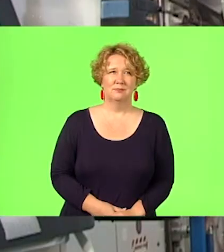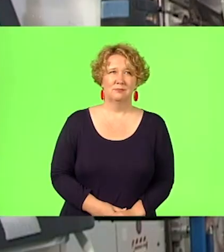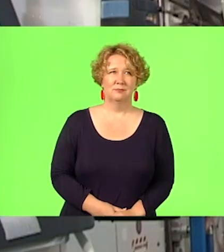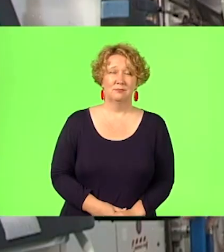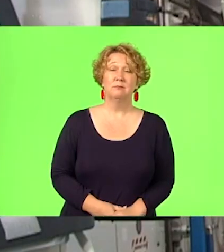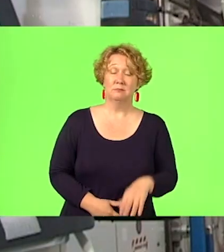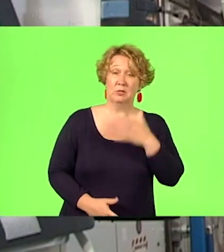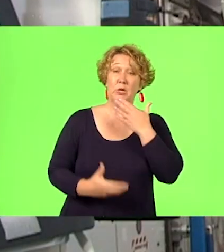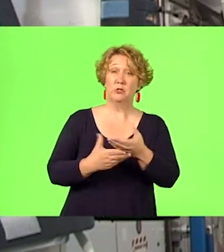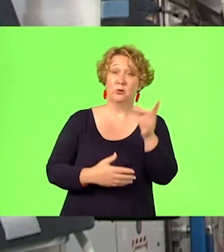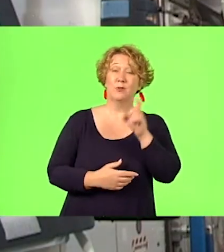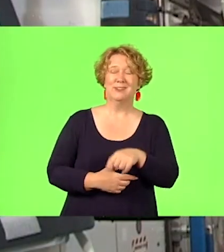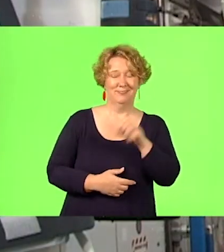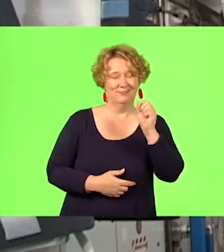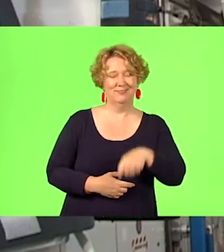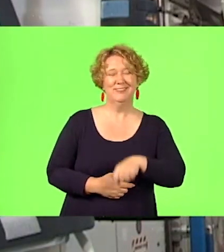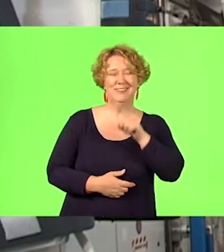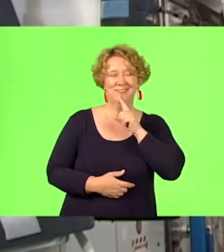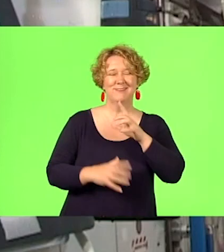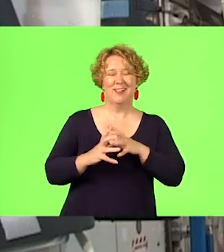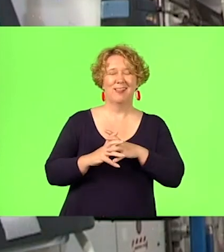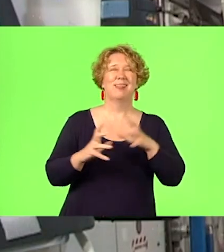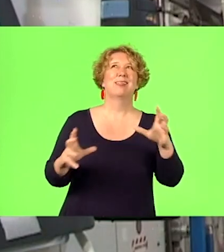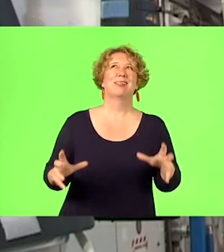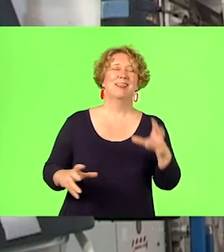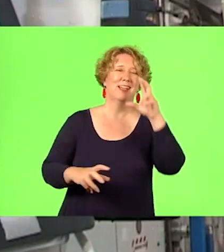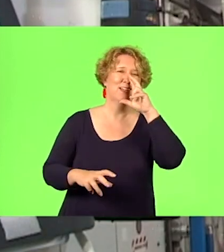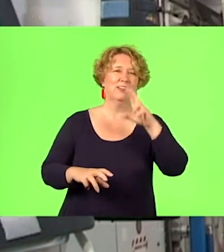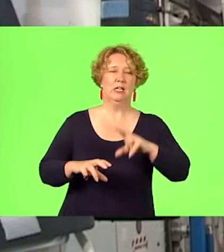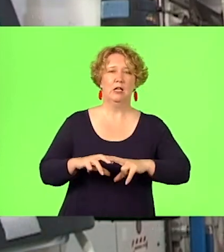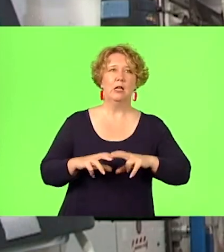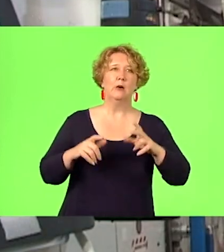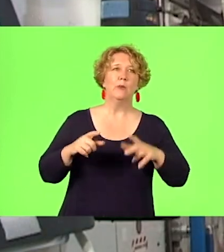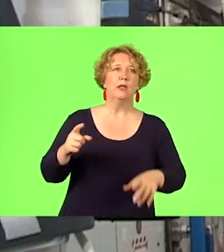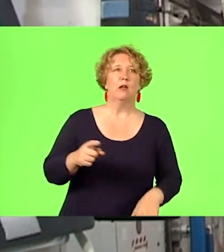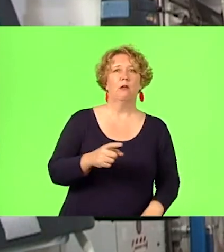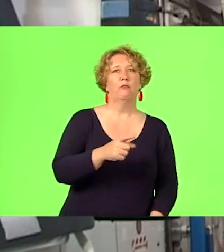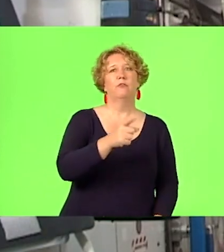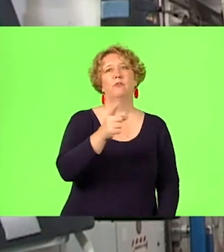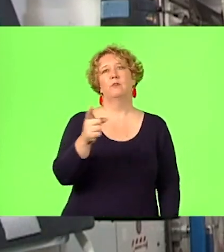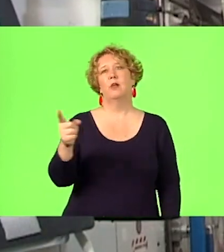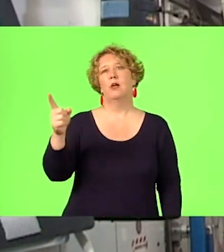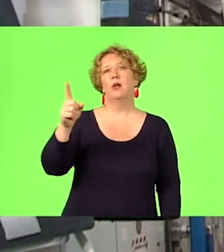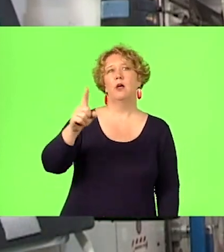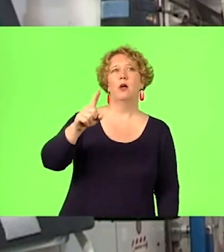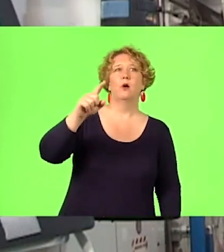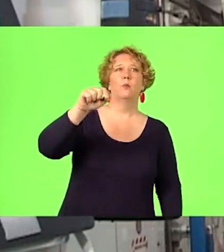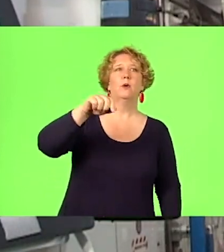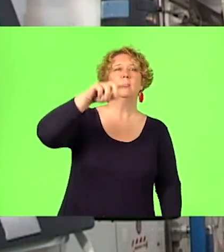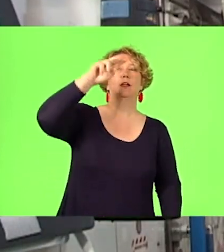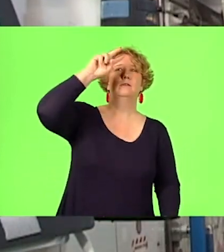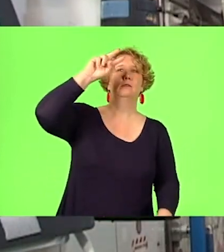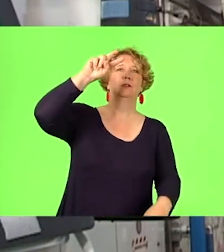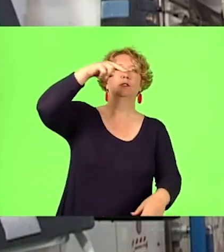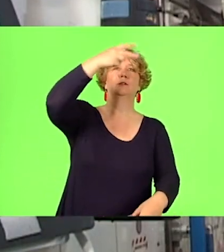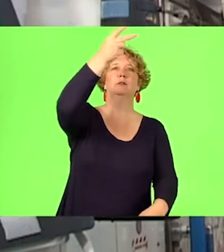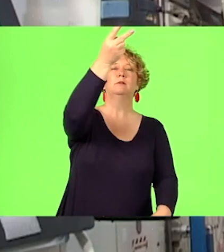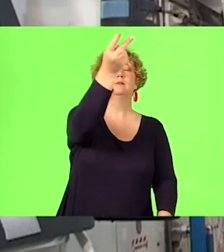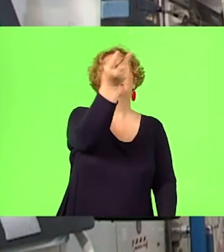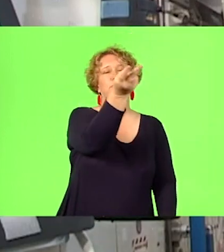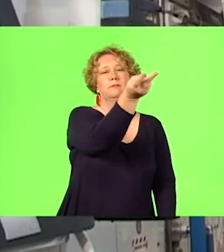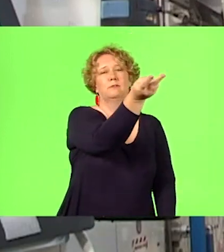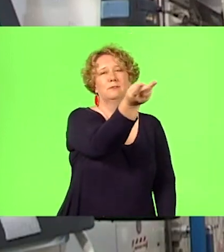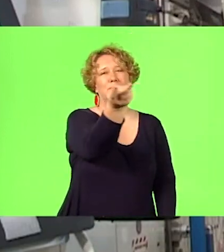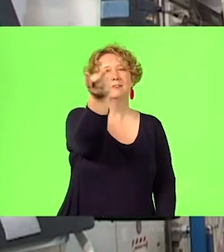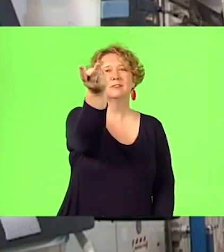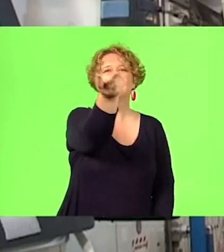That's a good question. It is a lot of fun in space. We can float, we can be upside down. You know, we have crew